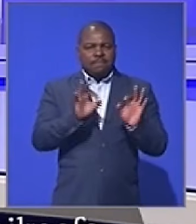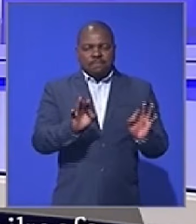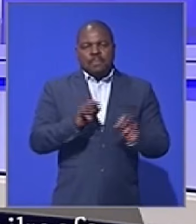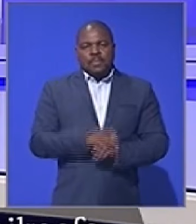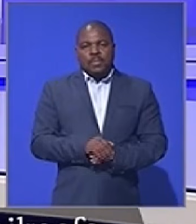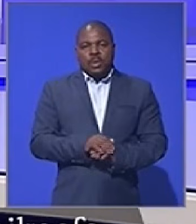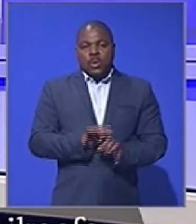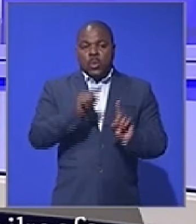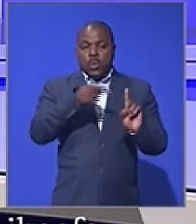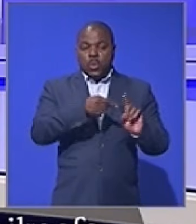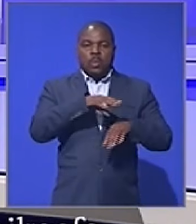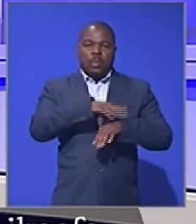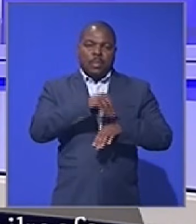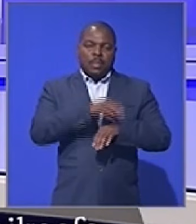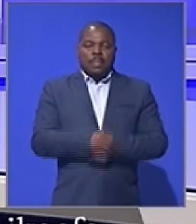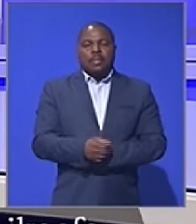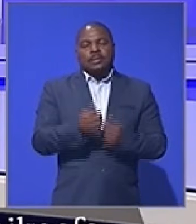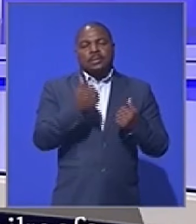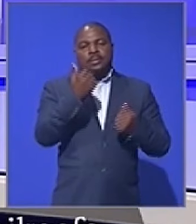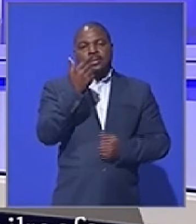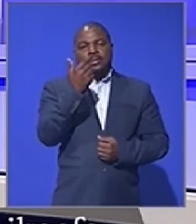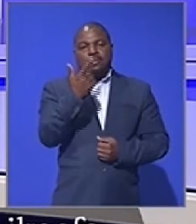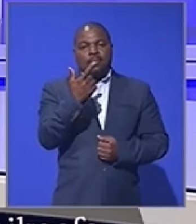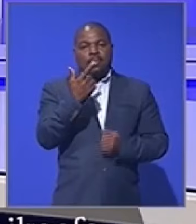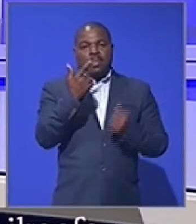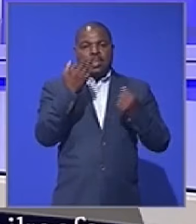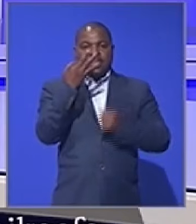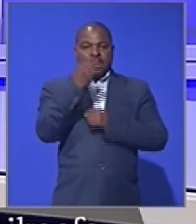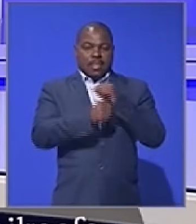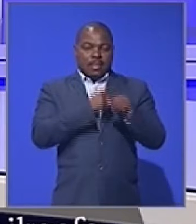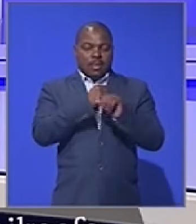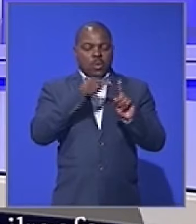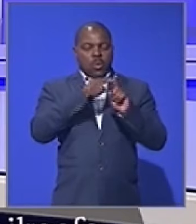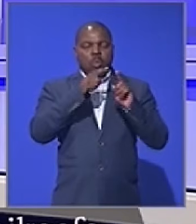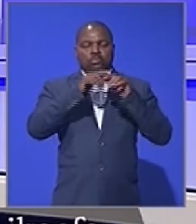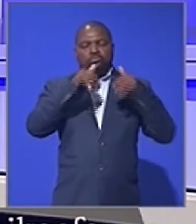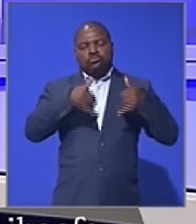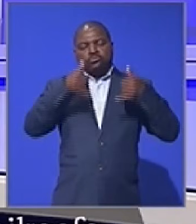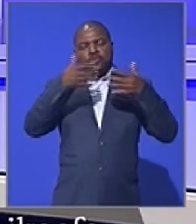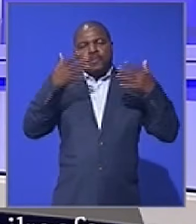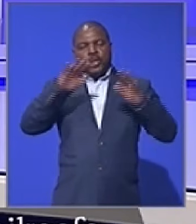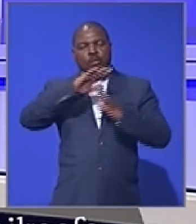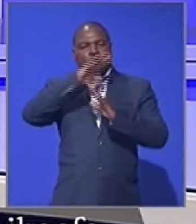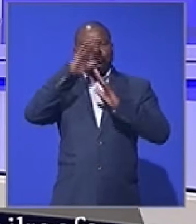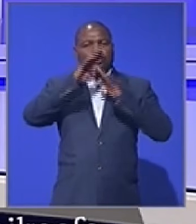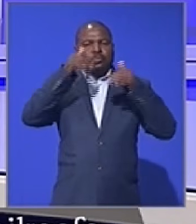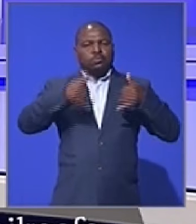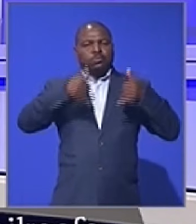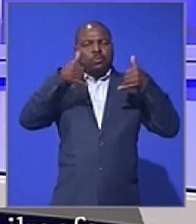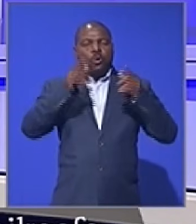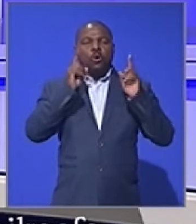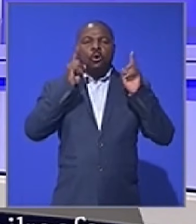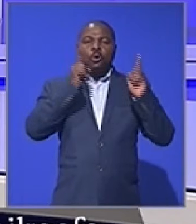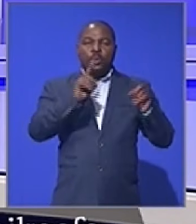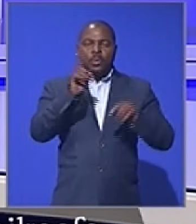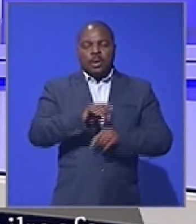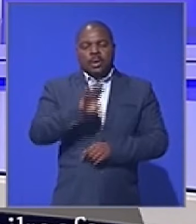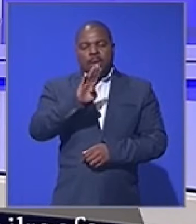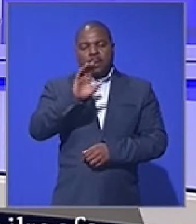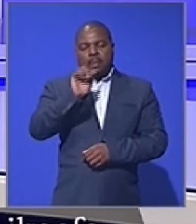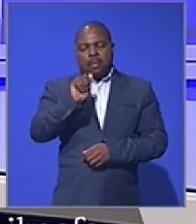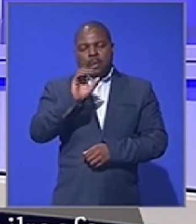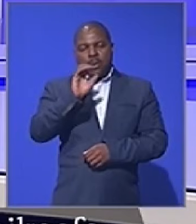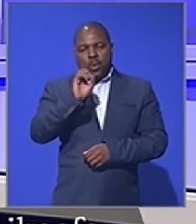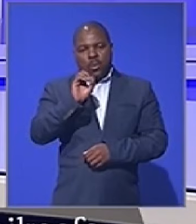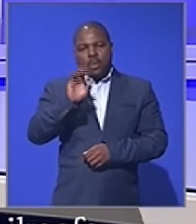Mokgoro wa mengwaga 73 yo a amogetšego sefoka sa maemo a godimo godimo sa Order of the Baobab